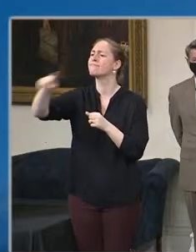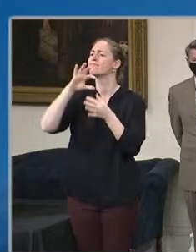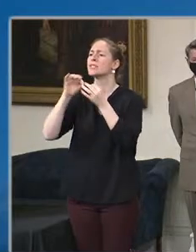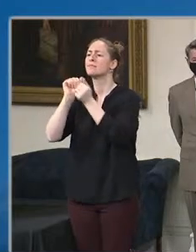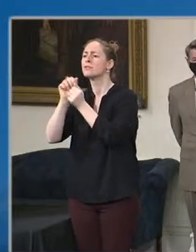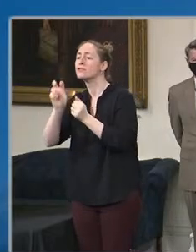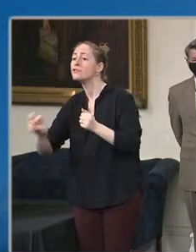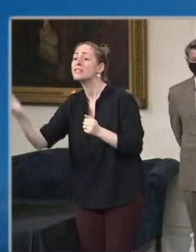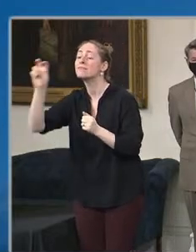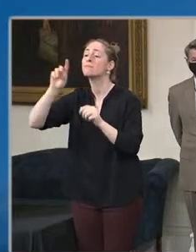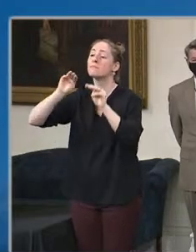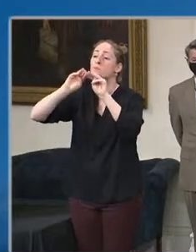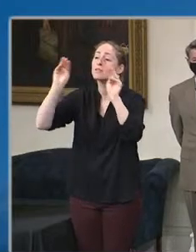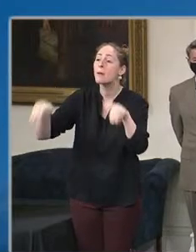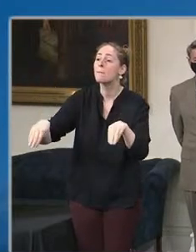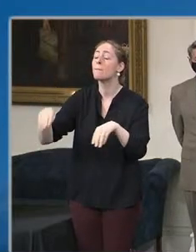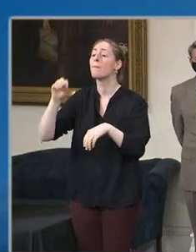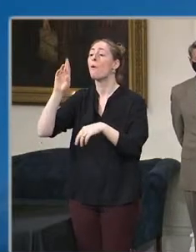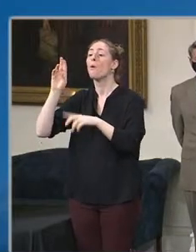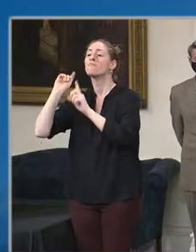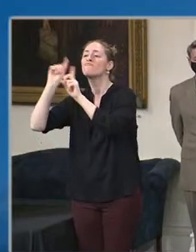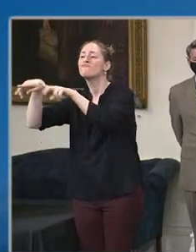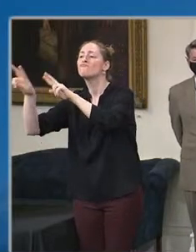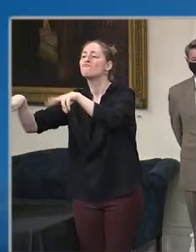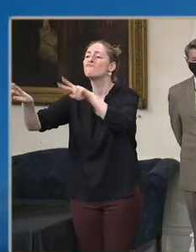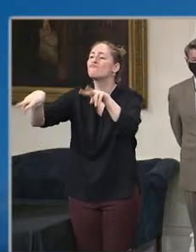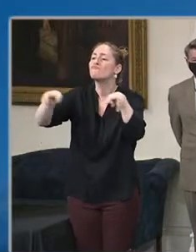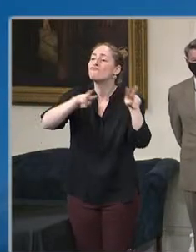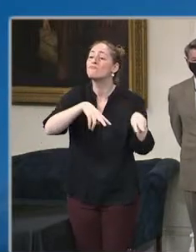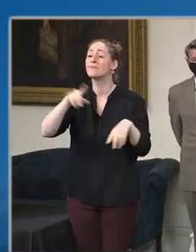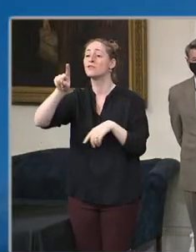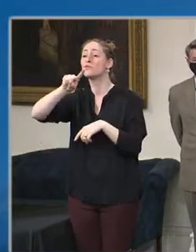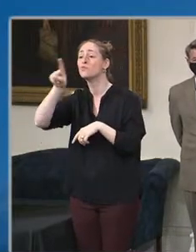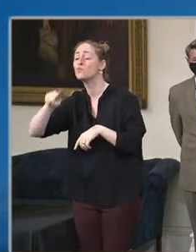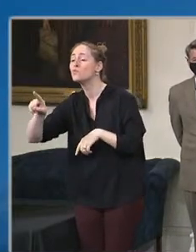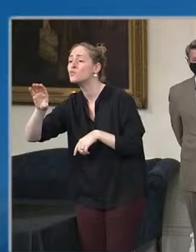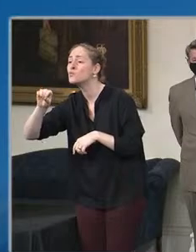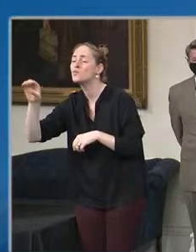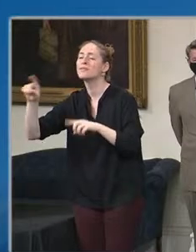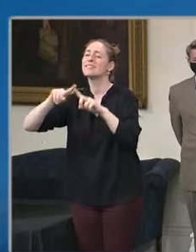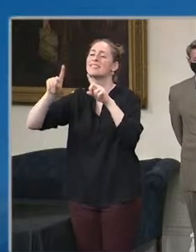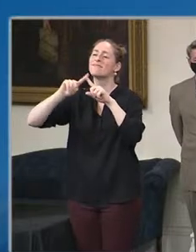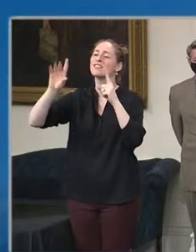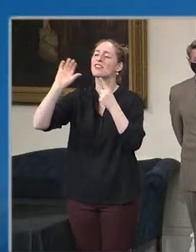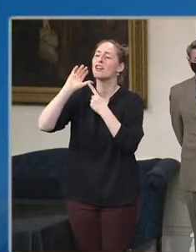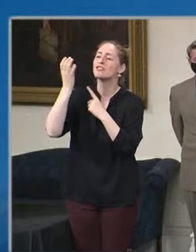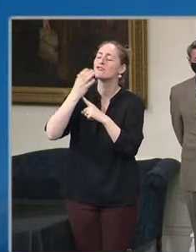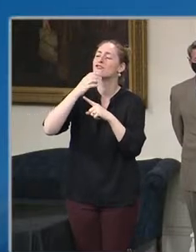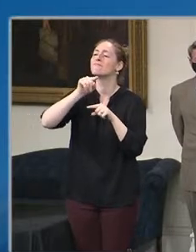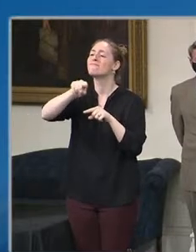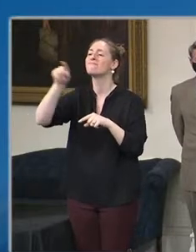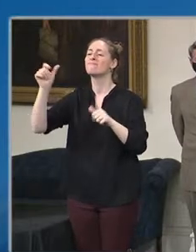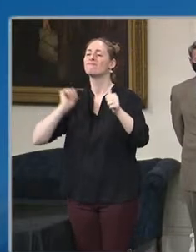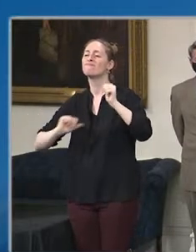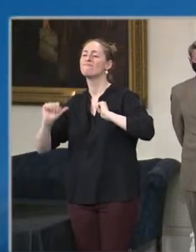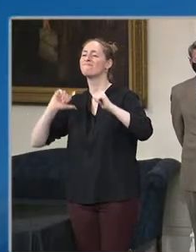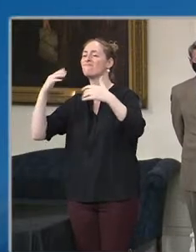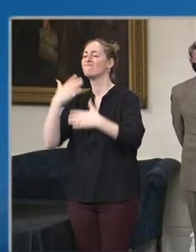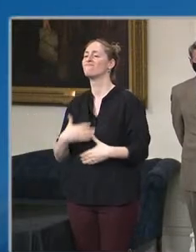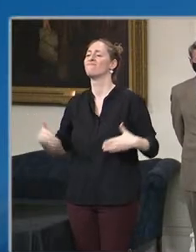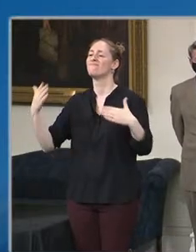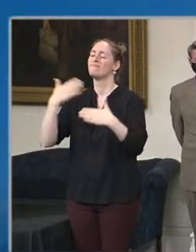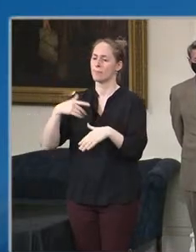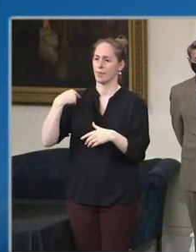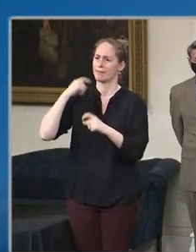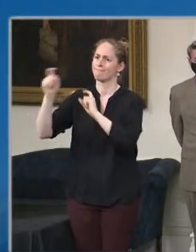zoos, aquariums, and cultural attractions. Nearly $5 million have been provided through our Maryland